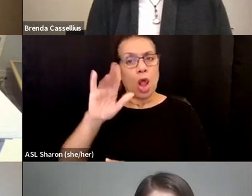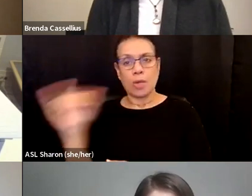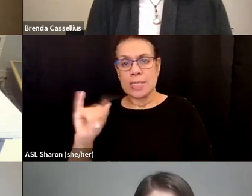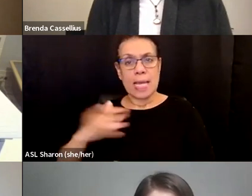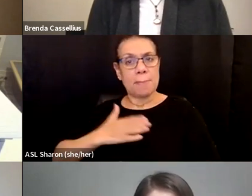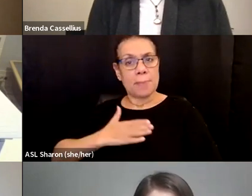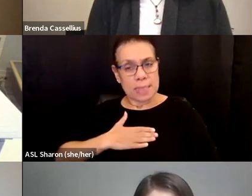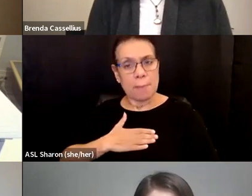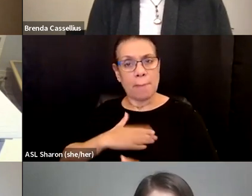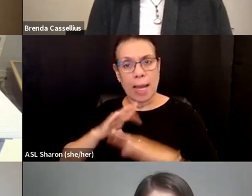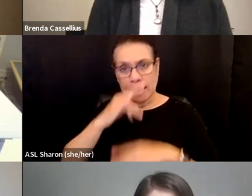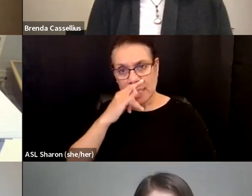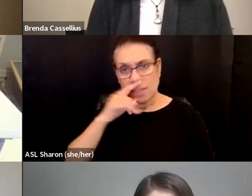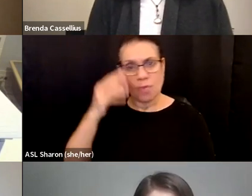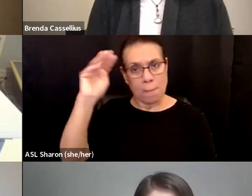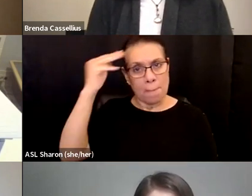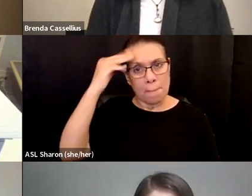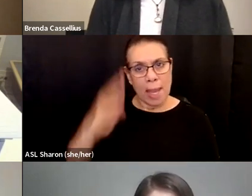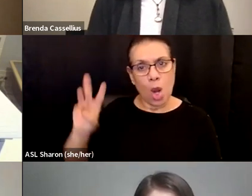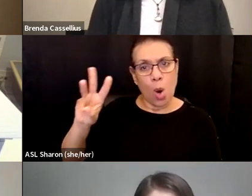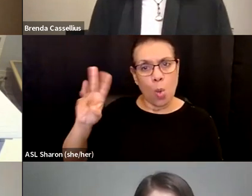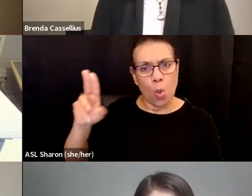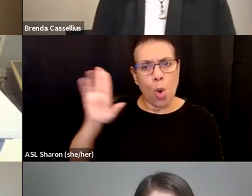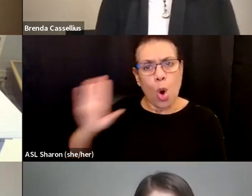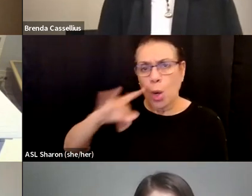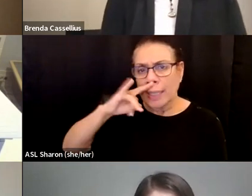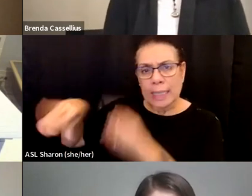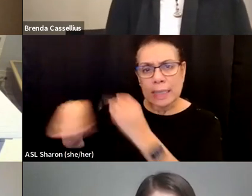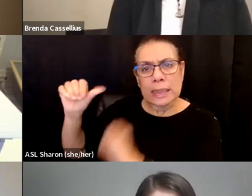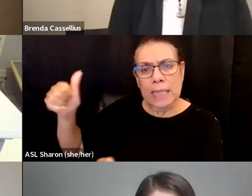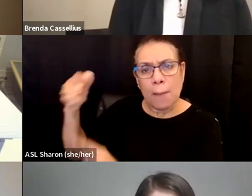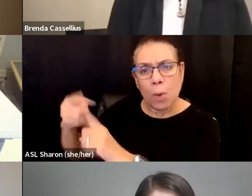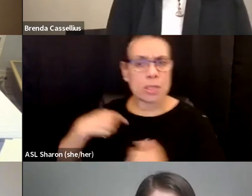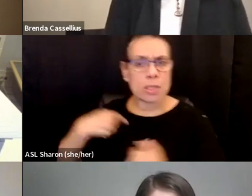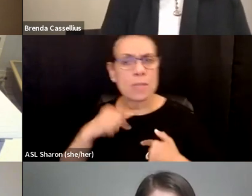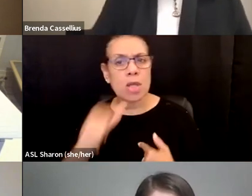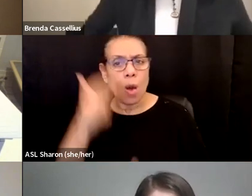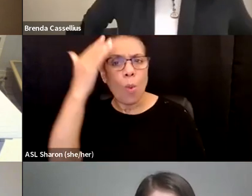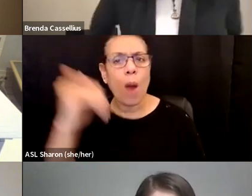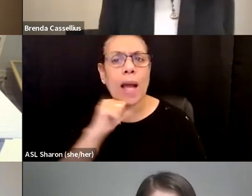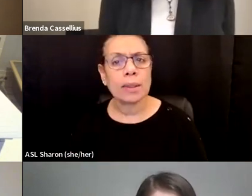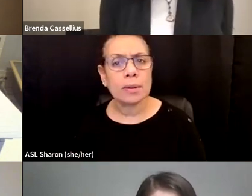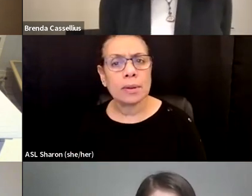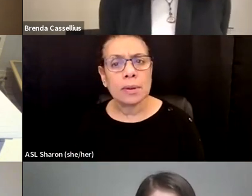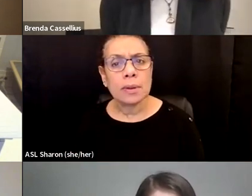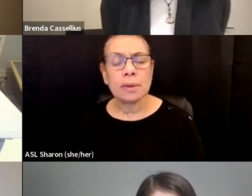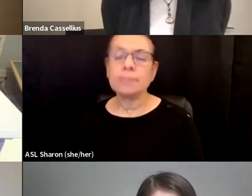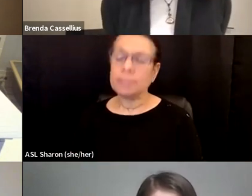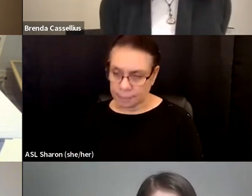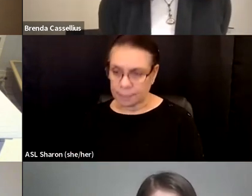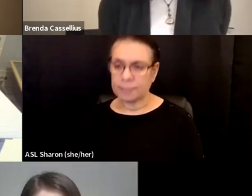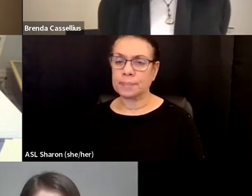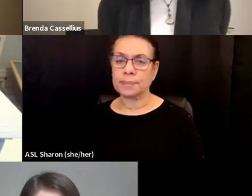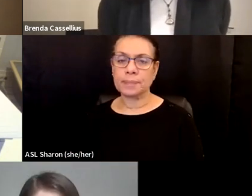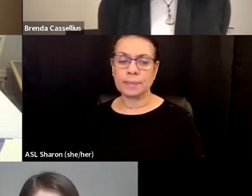wu why do her kids get the 10 points thank you thank you our next speaker is